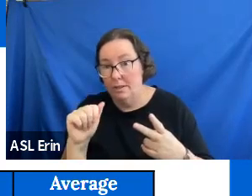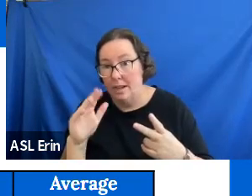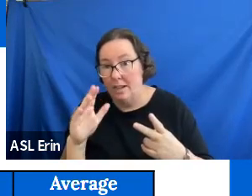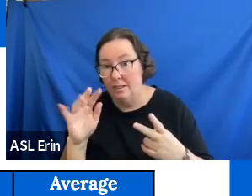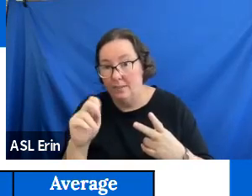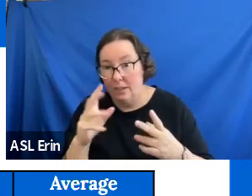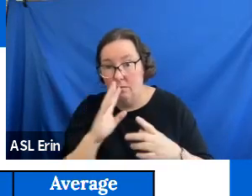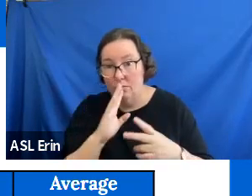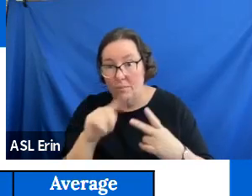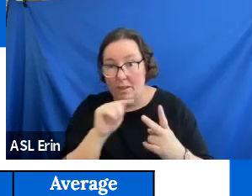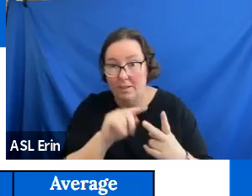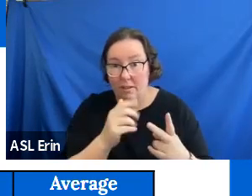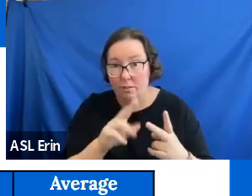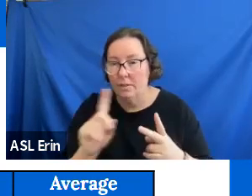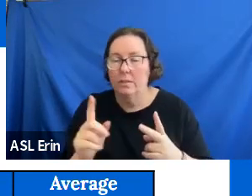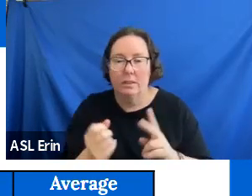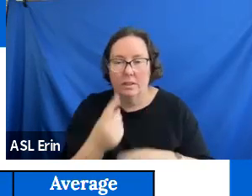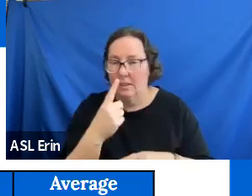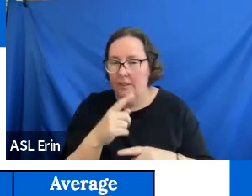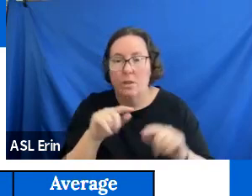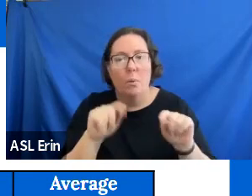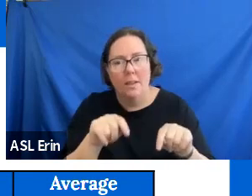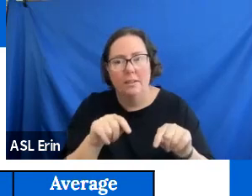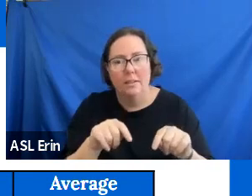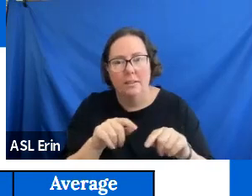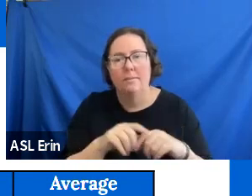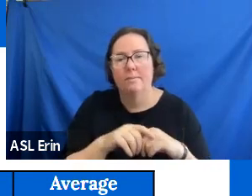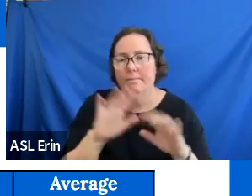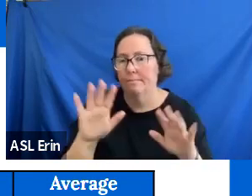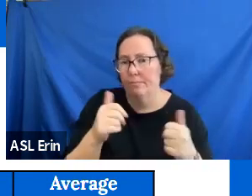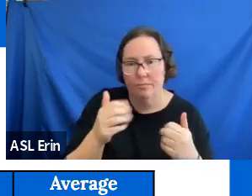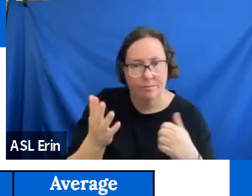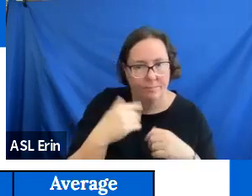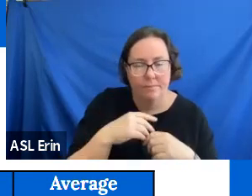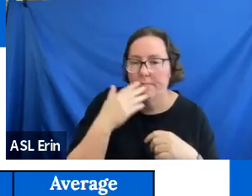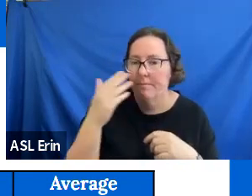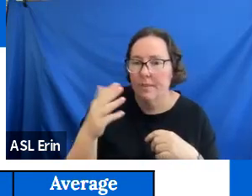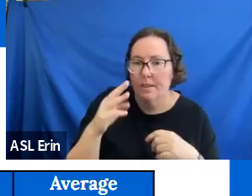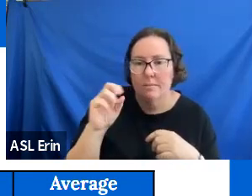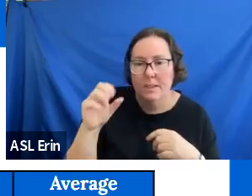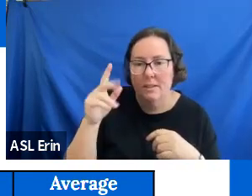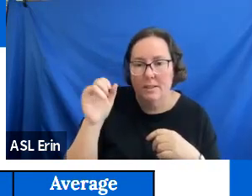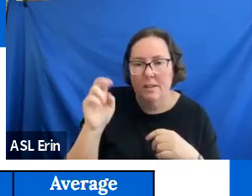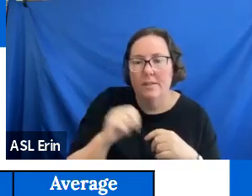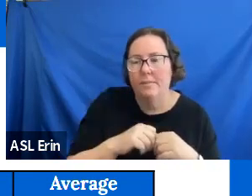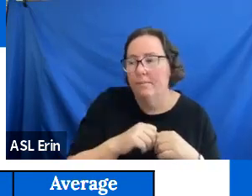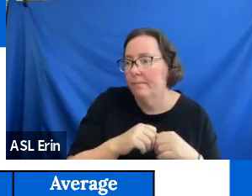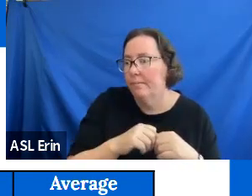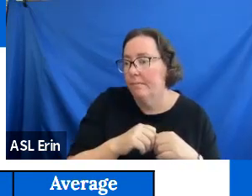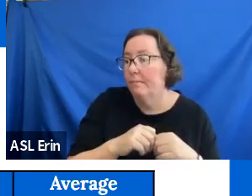different? It is on this subject. Great. Thank you, Ms. Sullivan. I guess